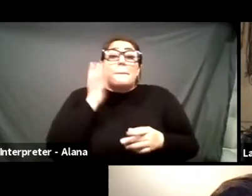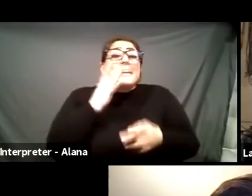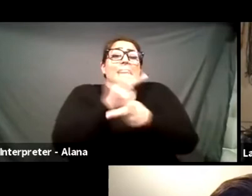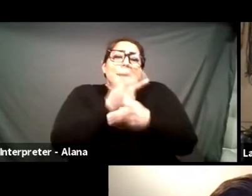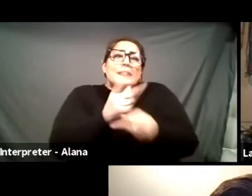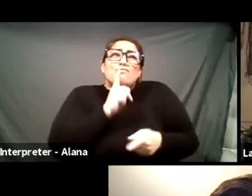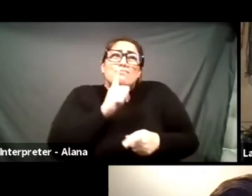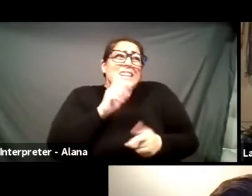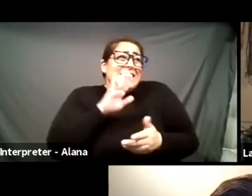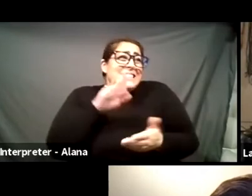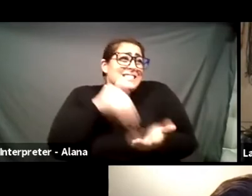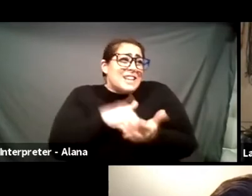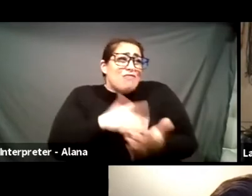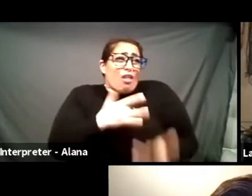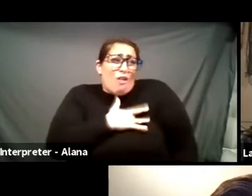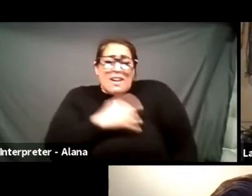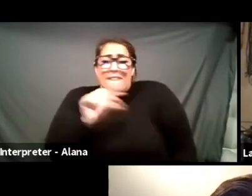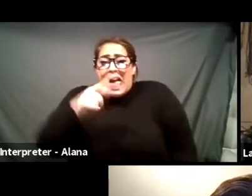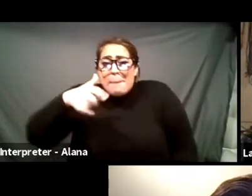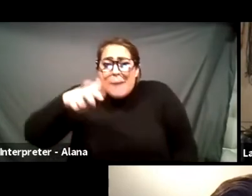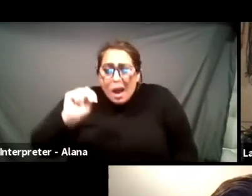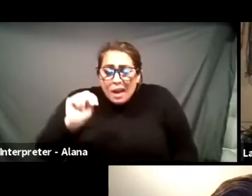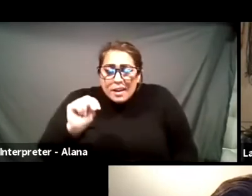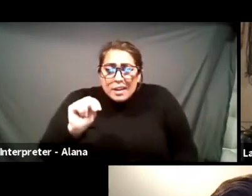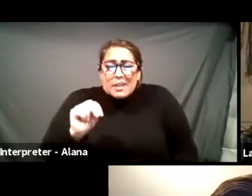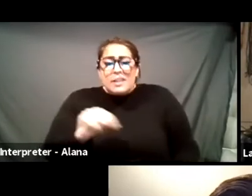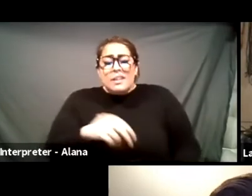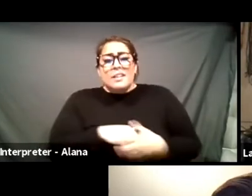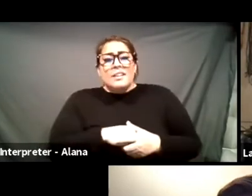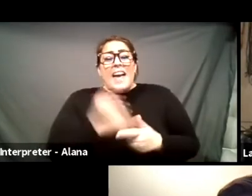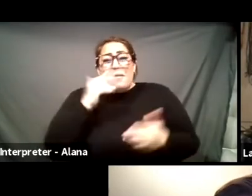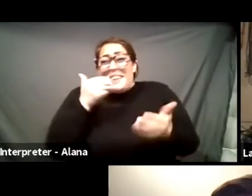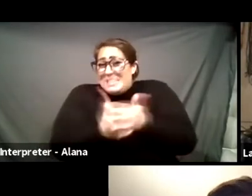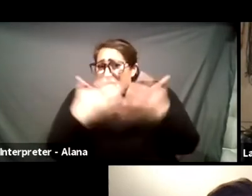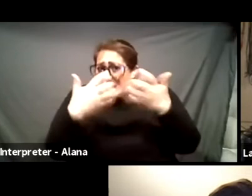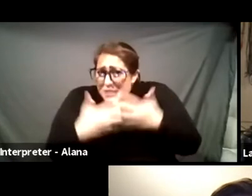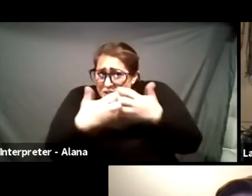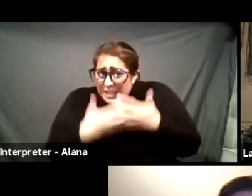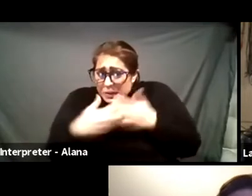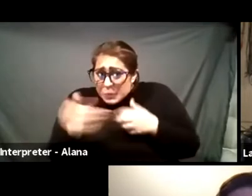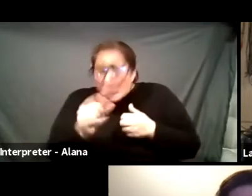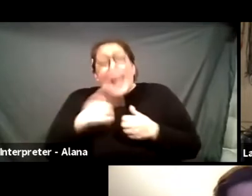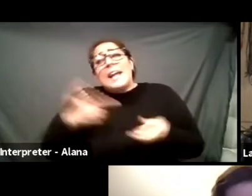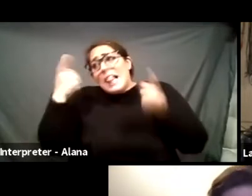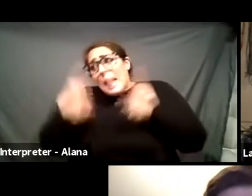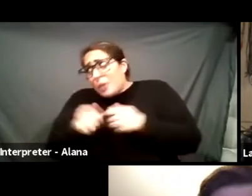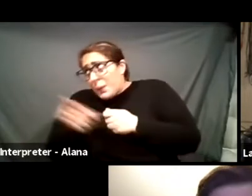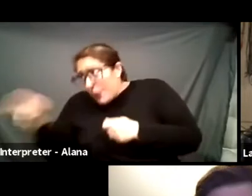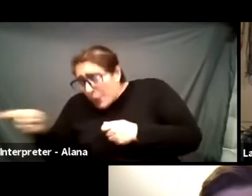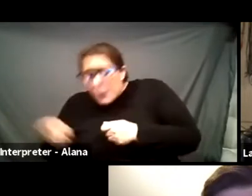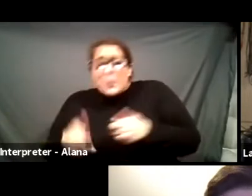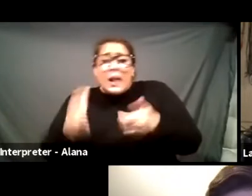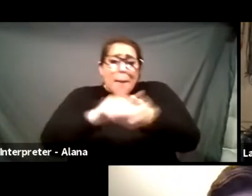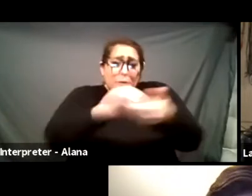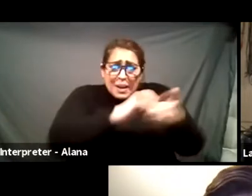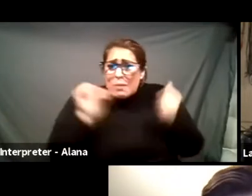Machine. And we've been collaborating extensively with Aaron Yoris, and I've been collaborating extensively with you, and also much with Laurent